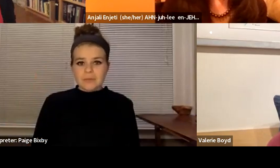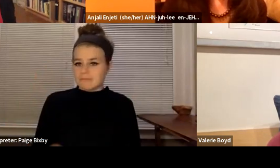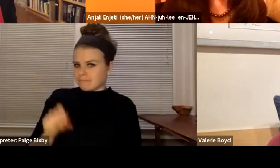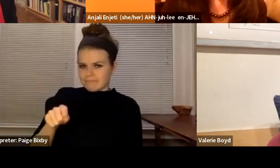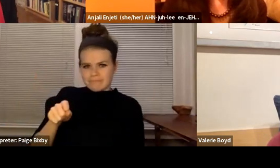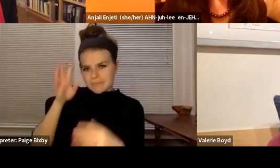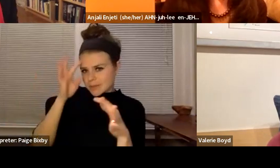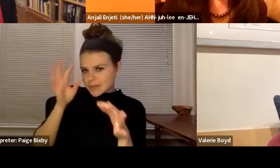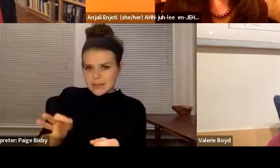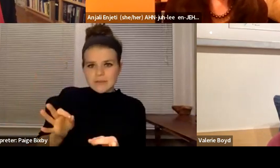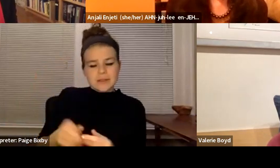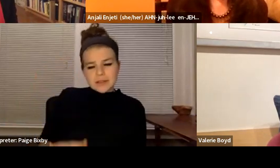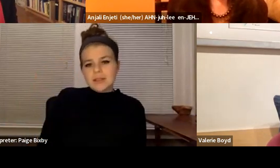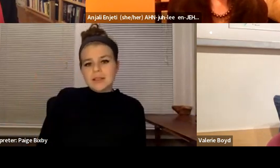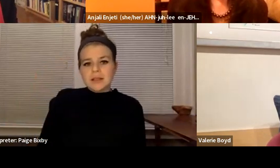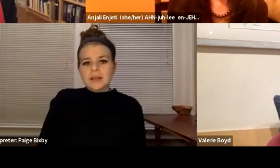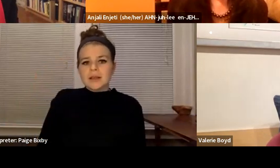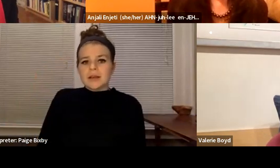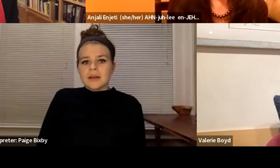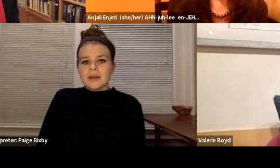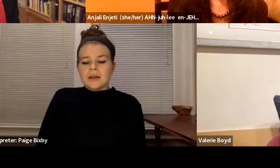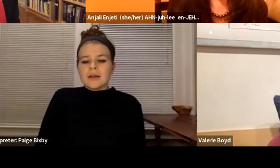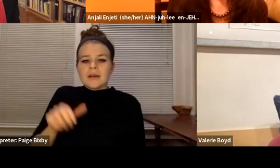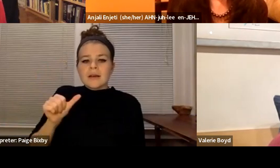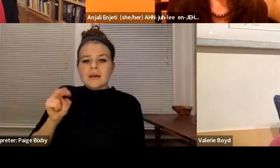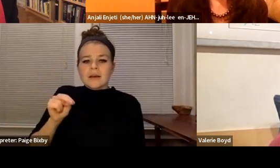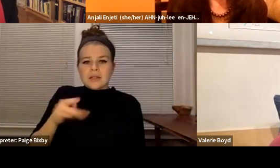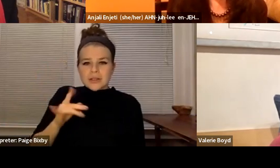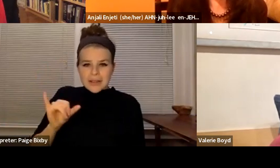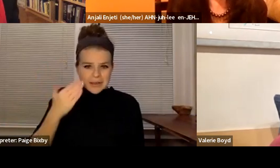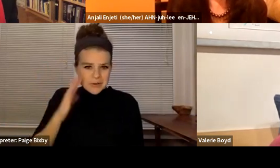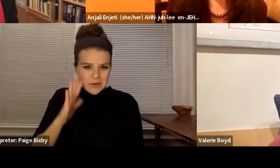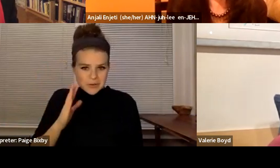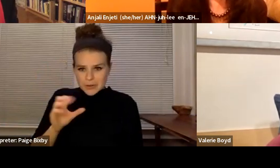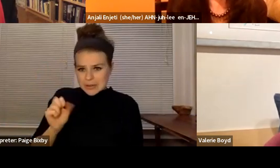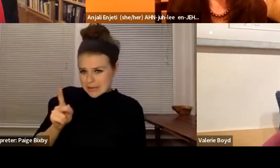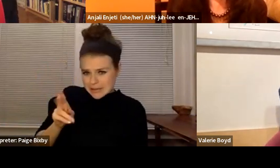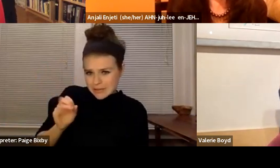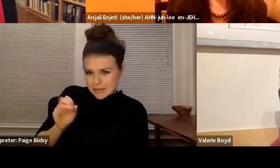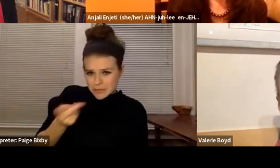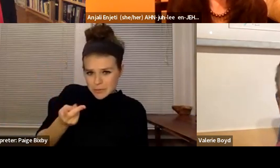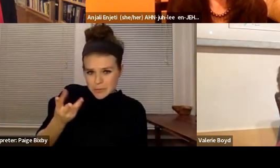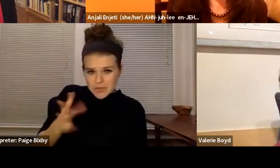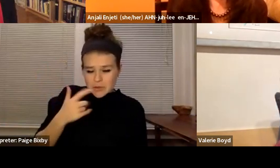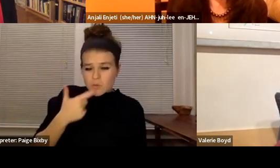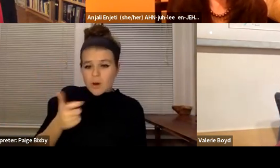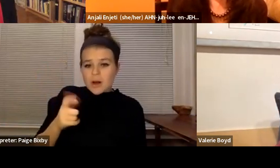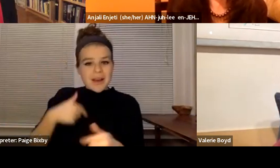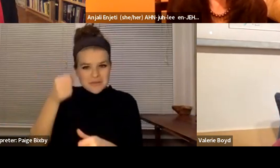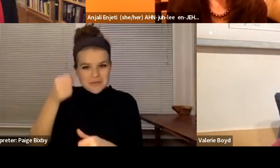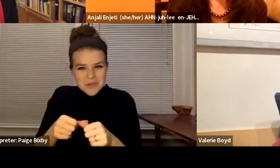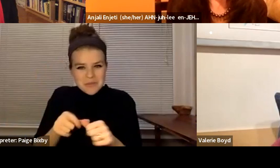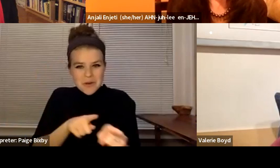Absolutely. I mean, I don't know, Anjali, I don't know how you feel about it, or Steve, if you've seen it, but like, I remember also feeling